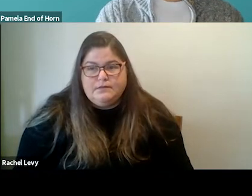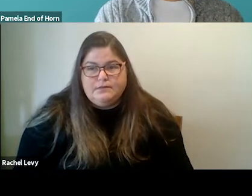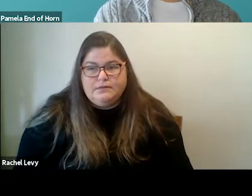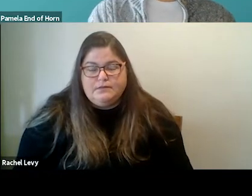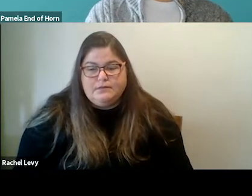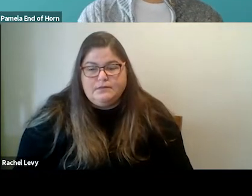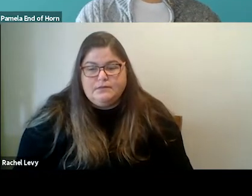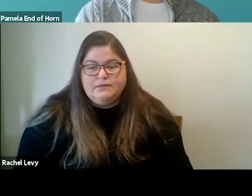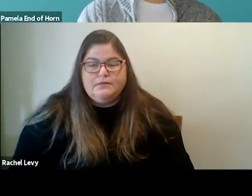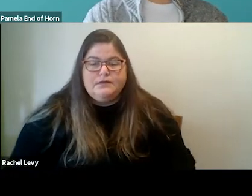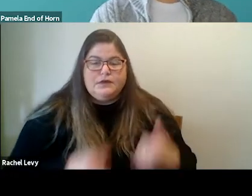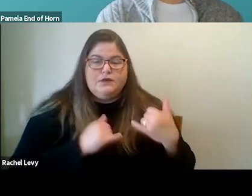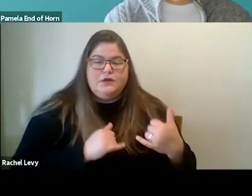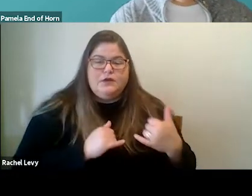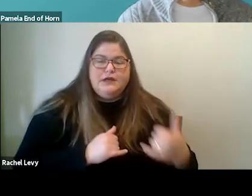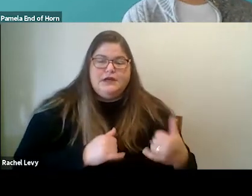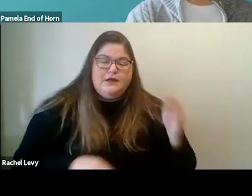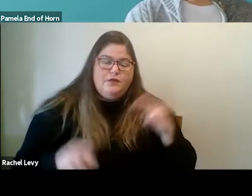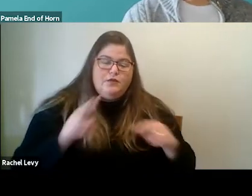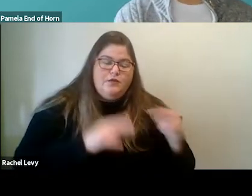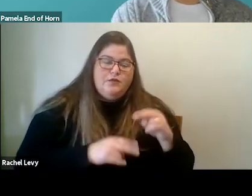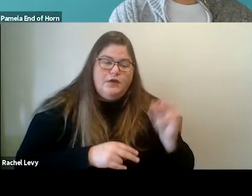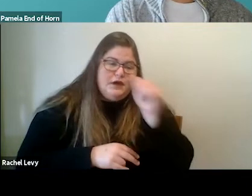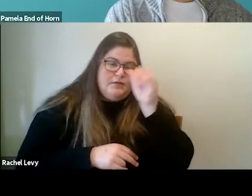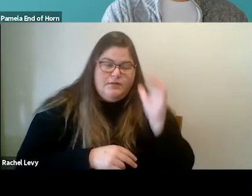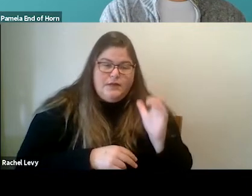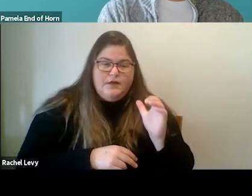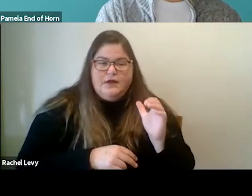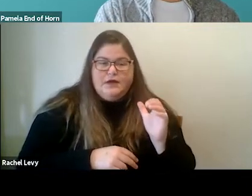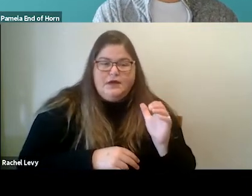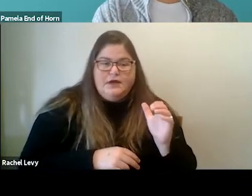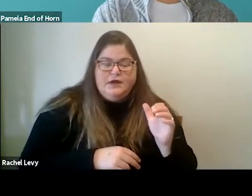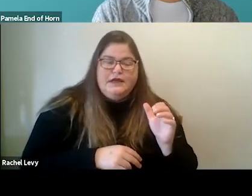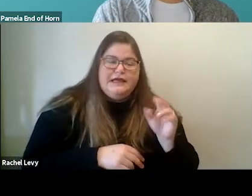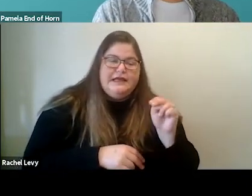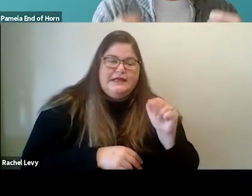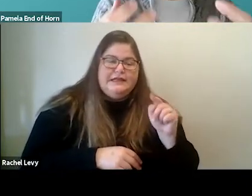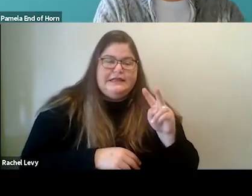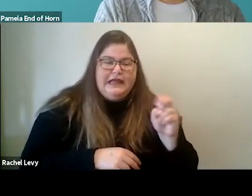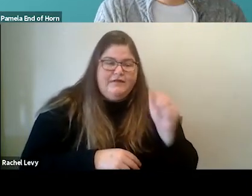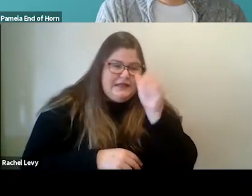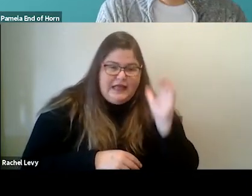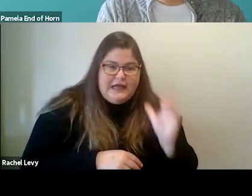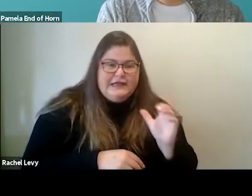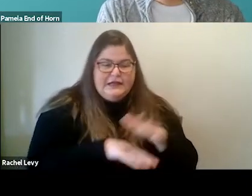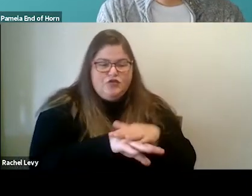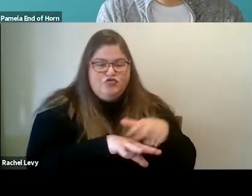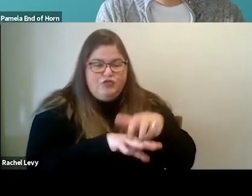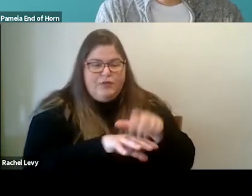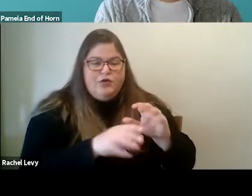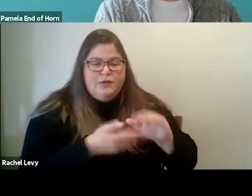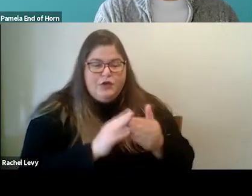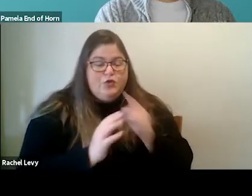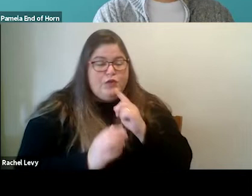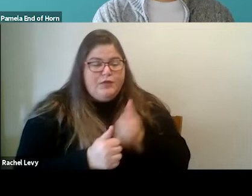So when we look at American Indian Alaska Native communities, tribal communities, we really have to go with what they themselves